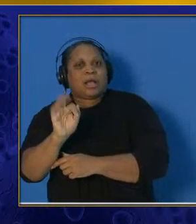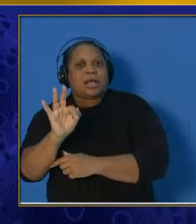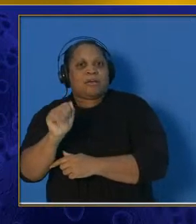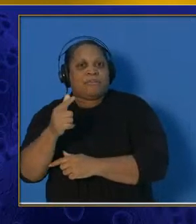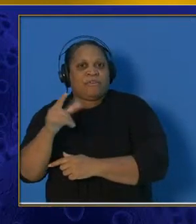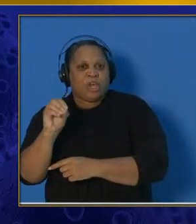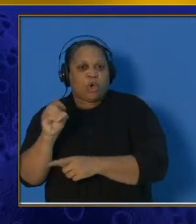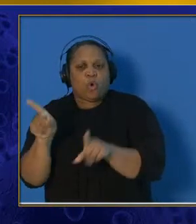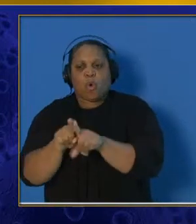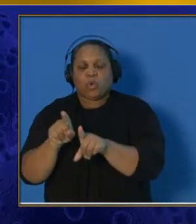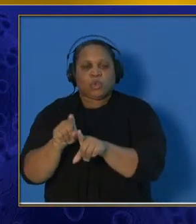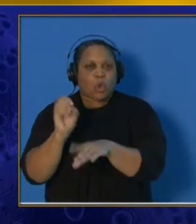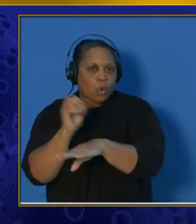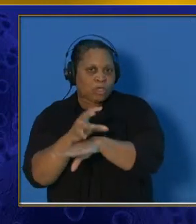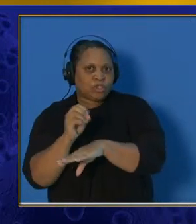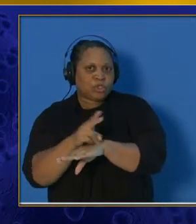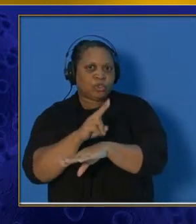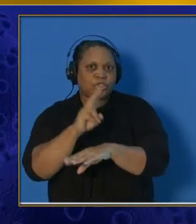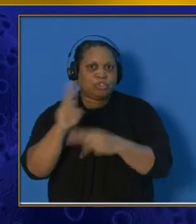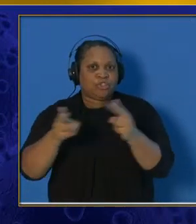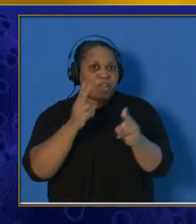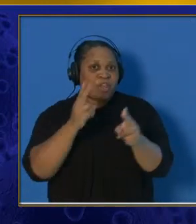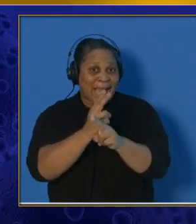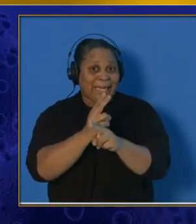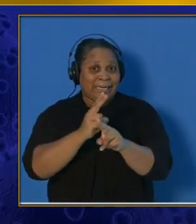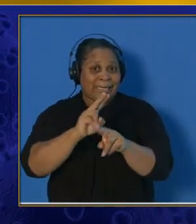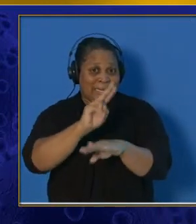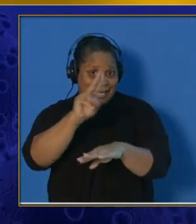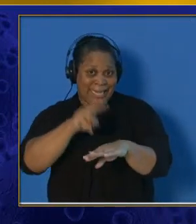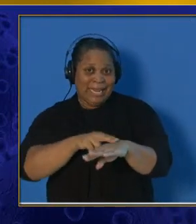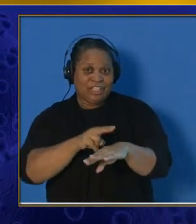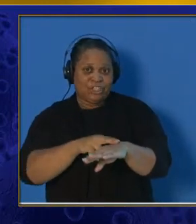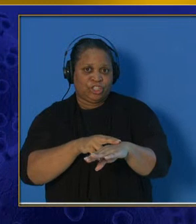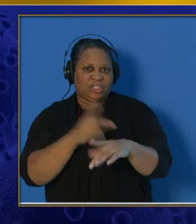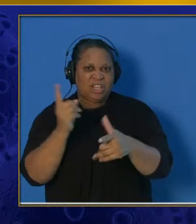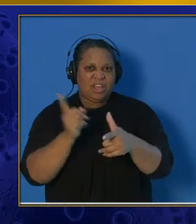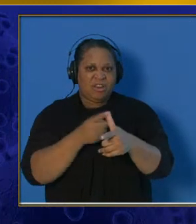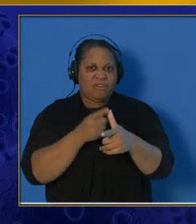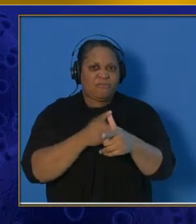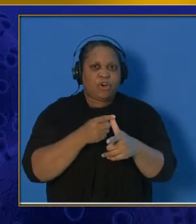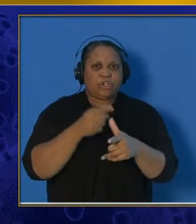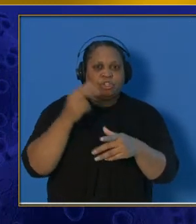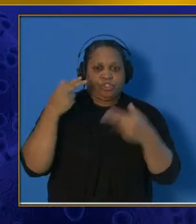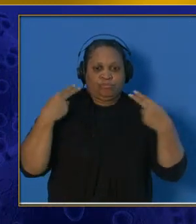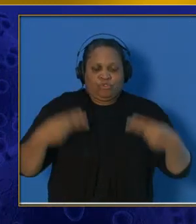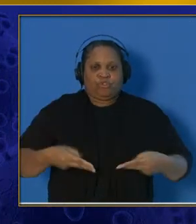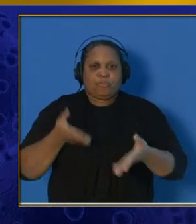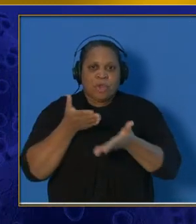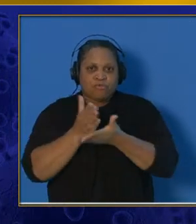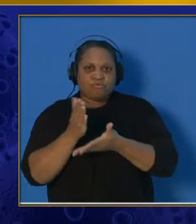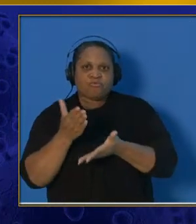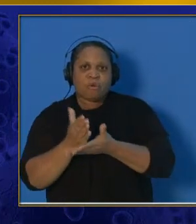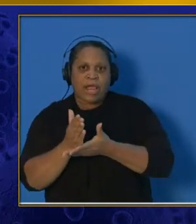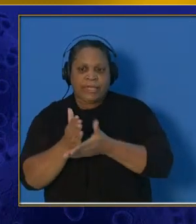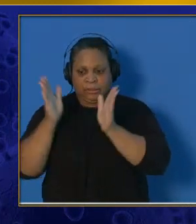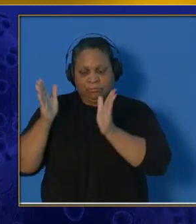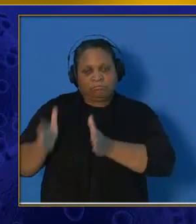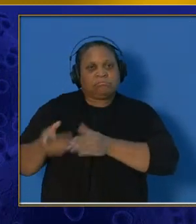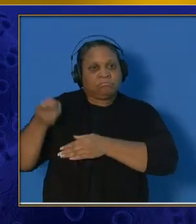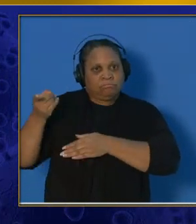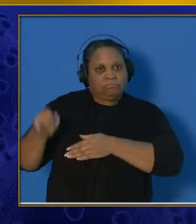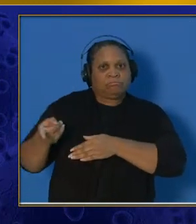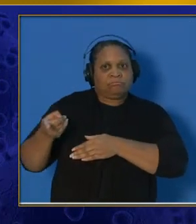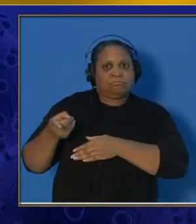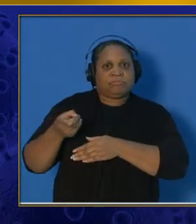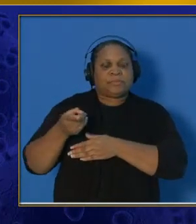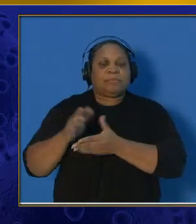United Nations and was the first recipient of the Human Rights Commission's Human Rights Award. As